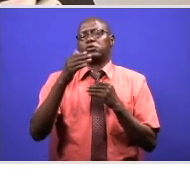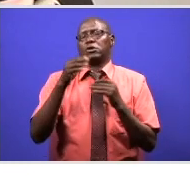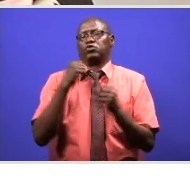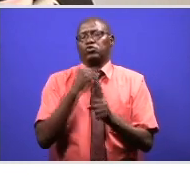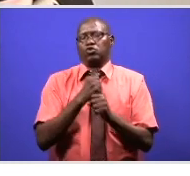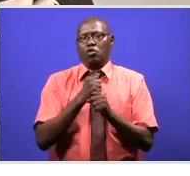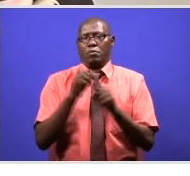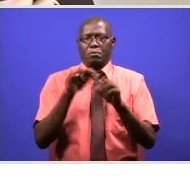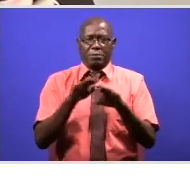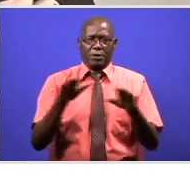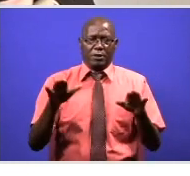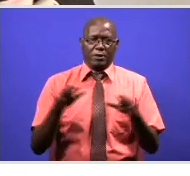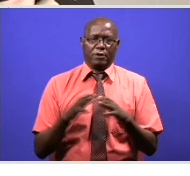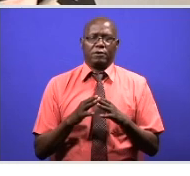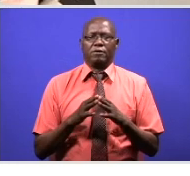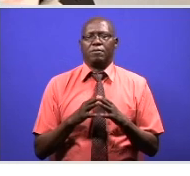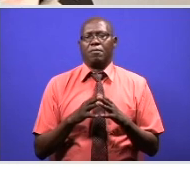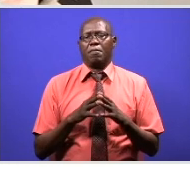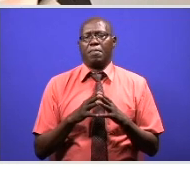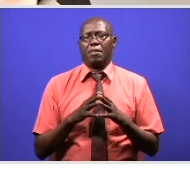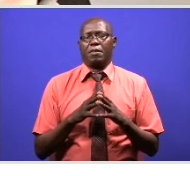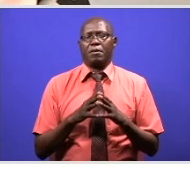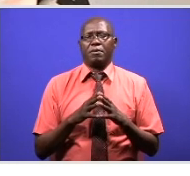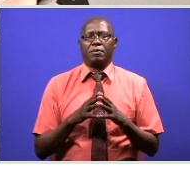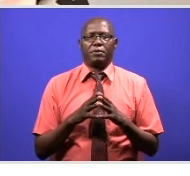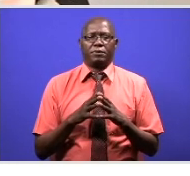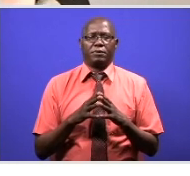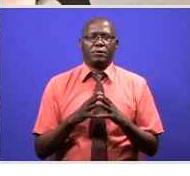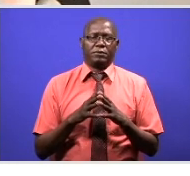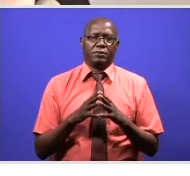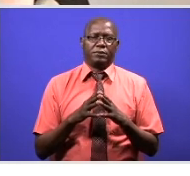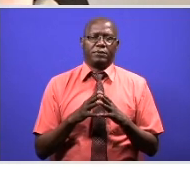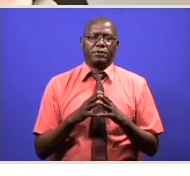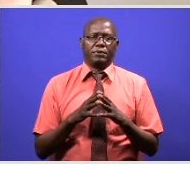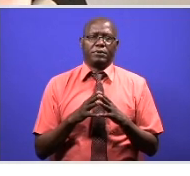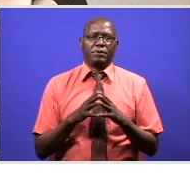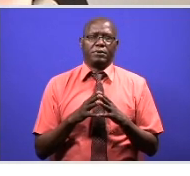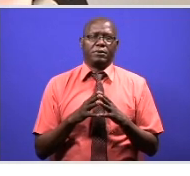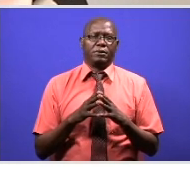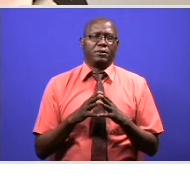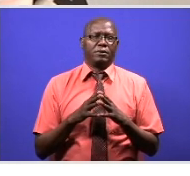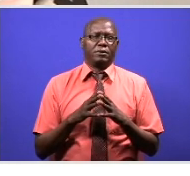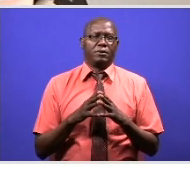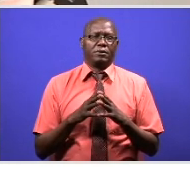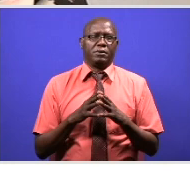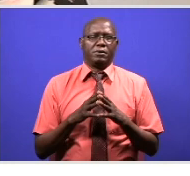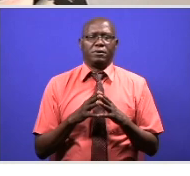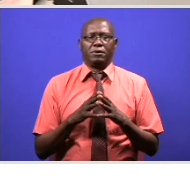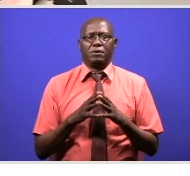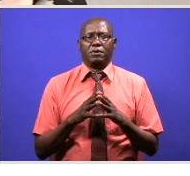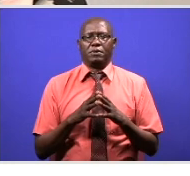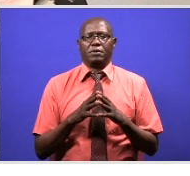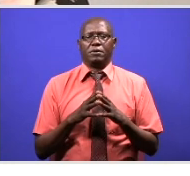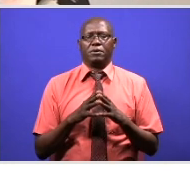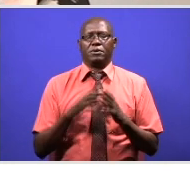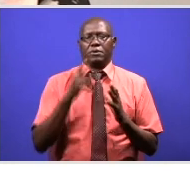ministry, through the State Department of Labor and Skills Development, remains cognizant of the need to